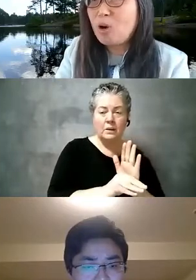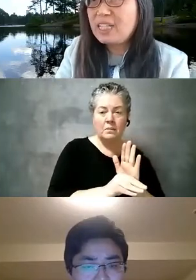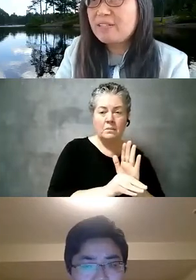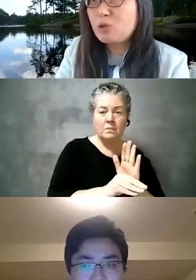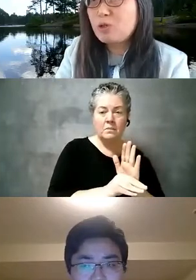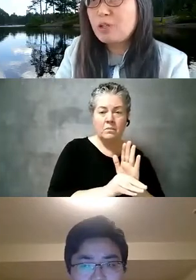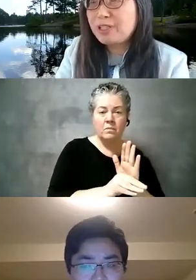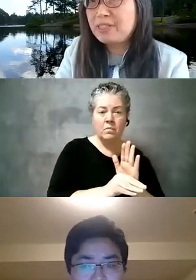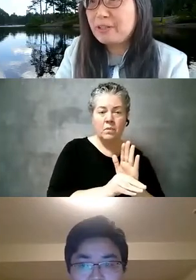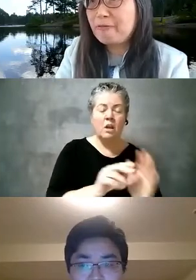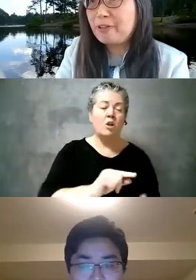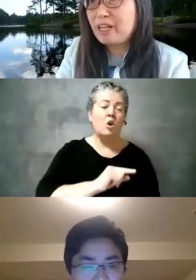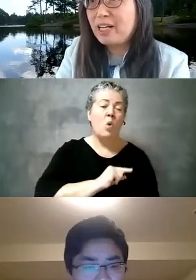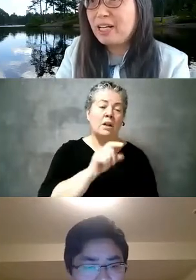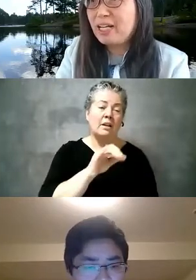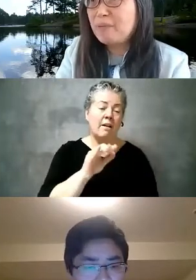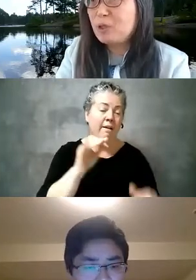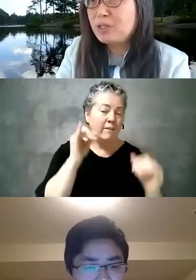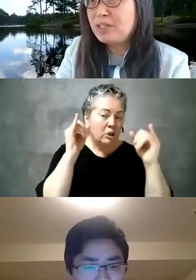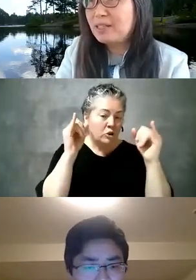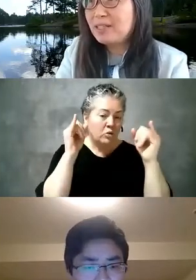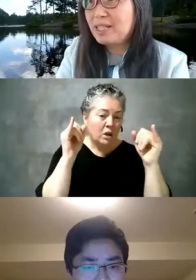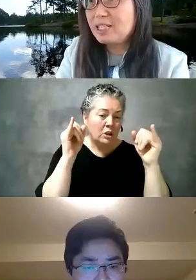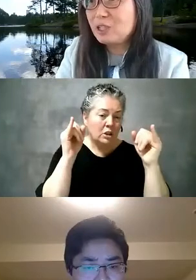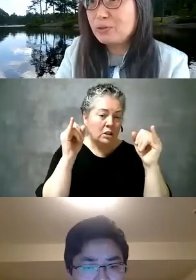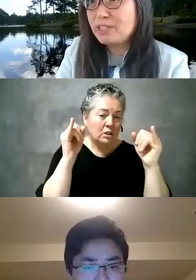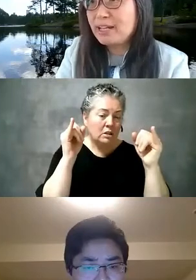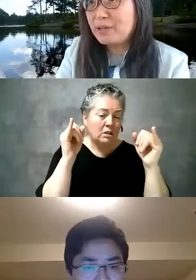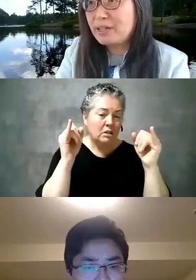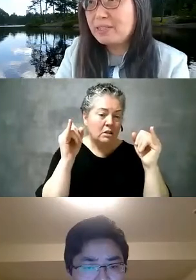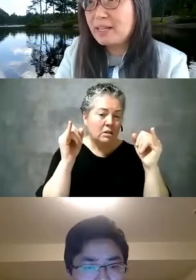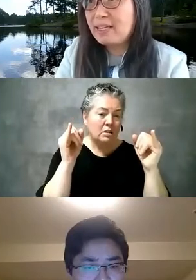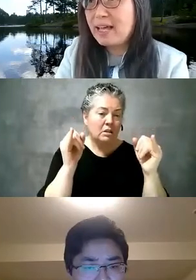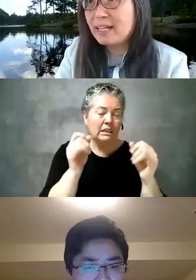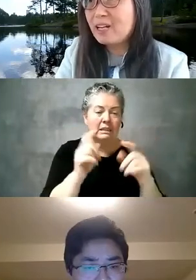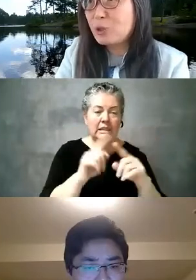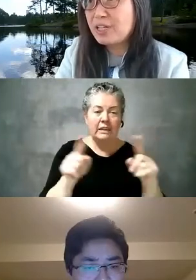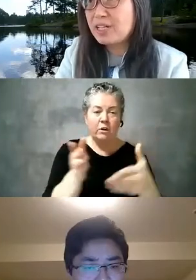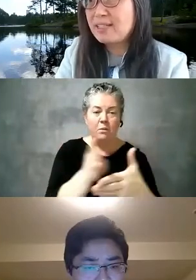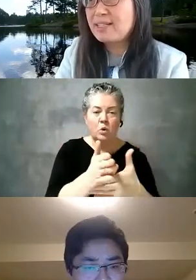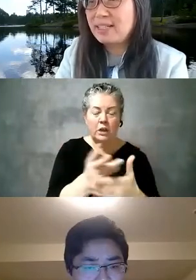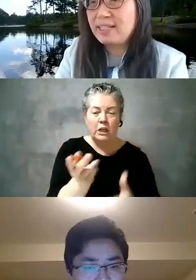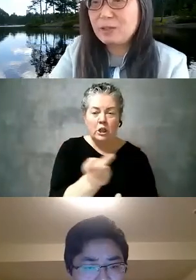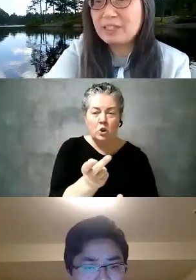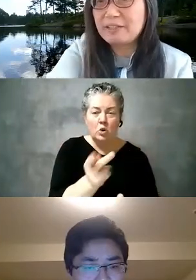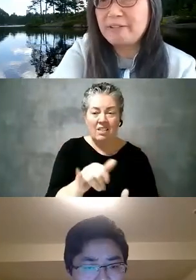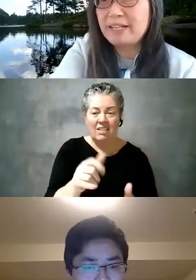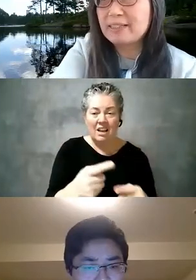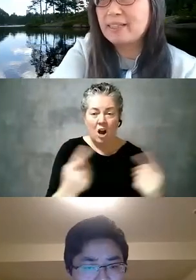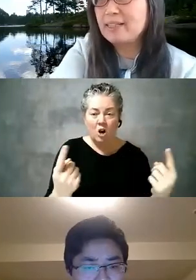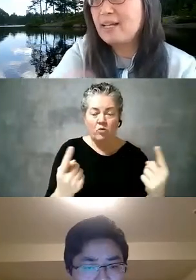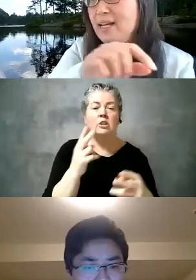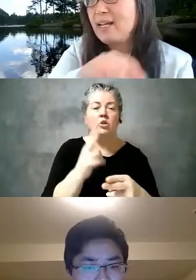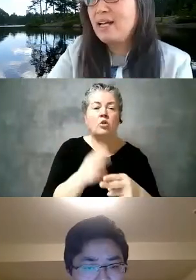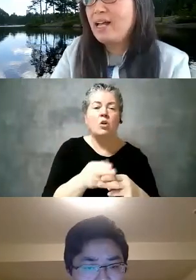the quality of instruction differ between these two scenarios. That contrast is the indirect